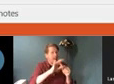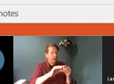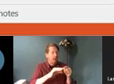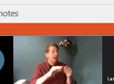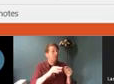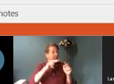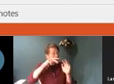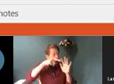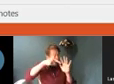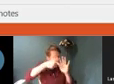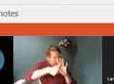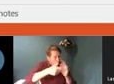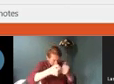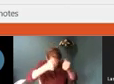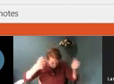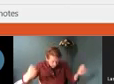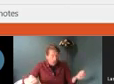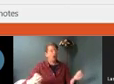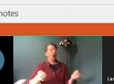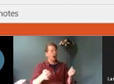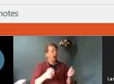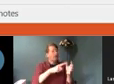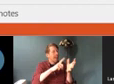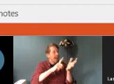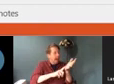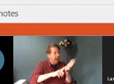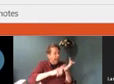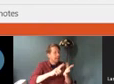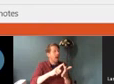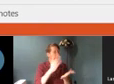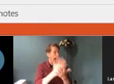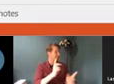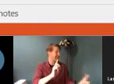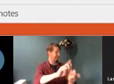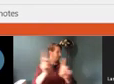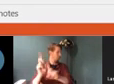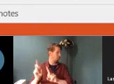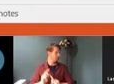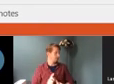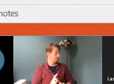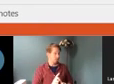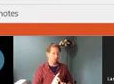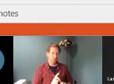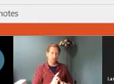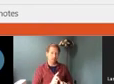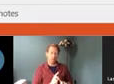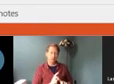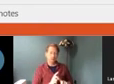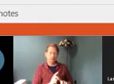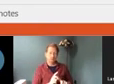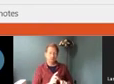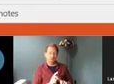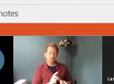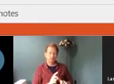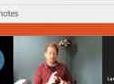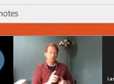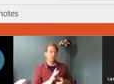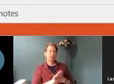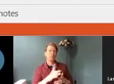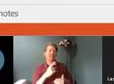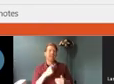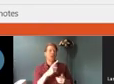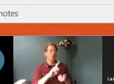to find alleles where these were different. So actually, based on these results, we were able to suggest a change in